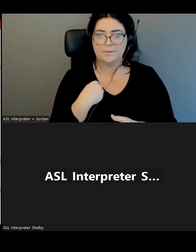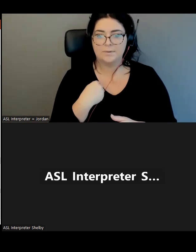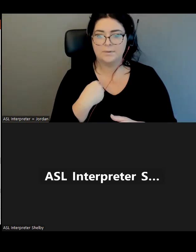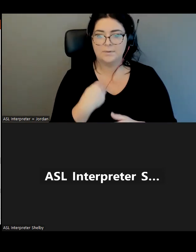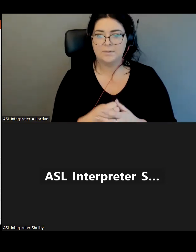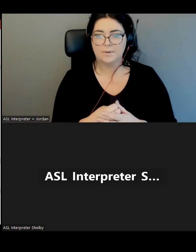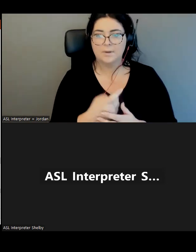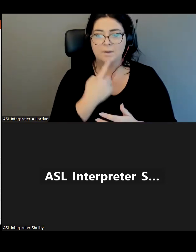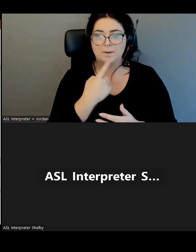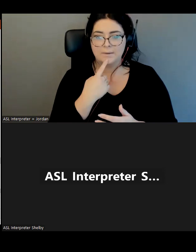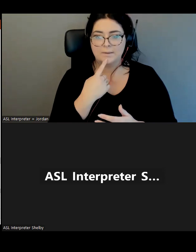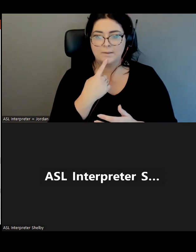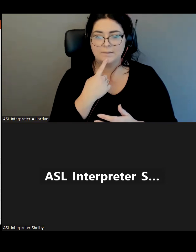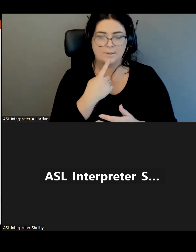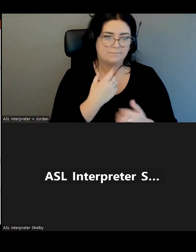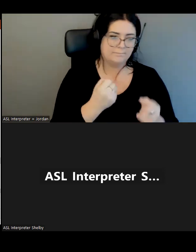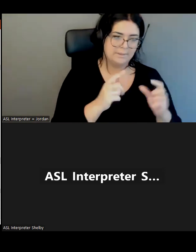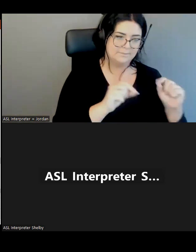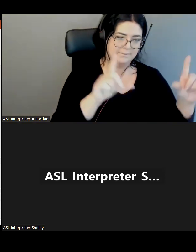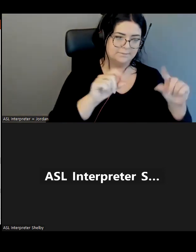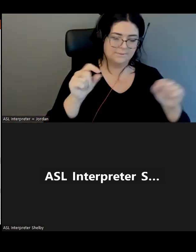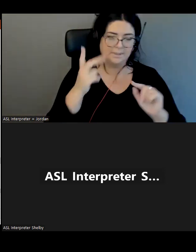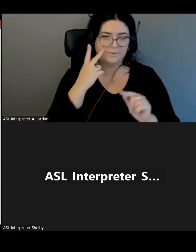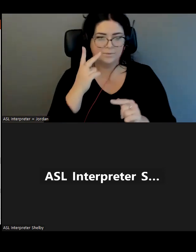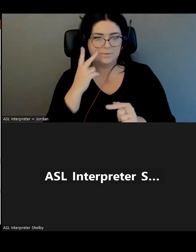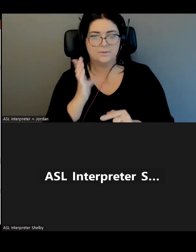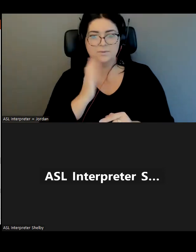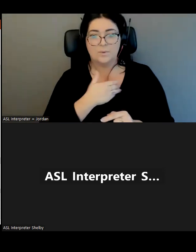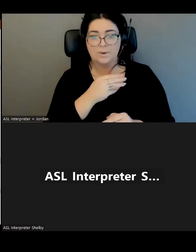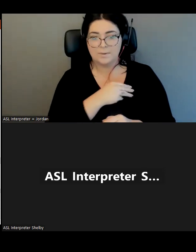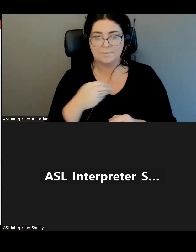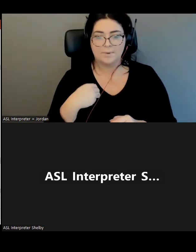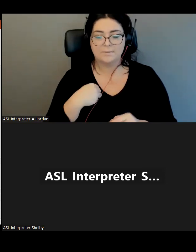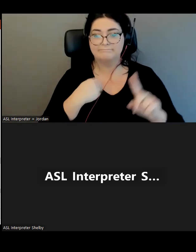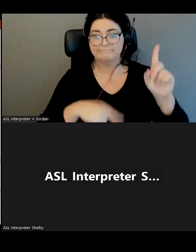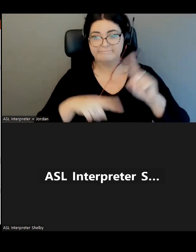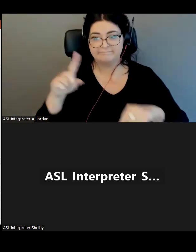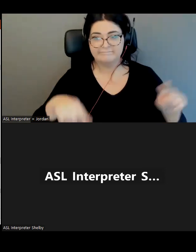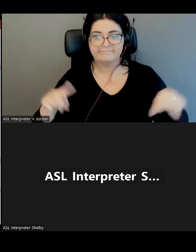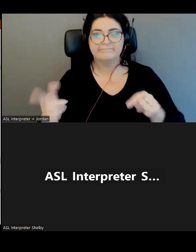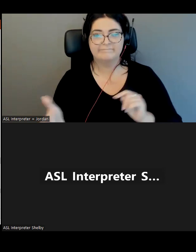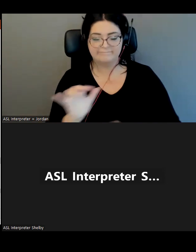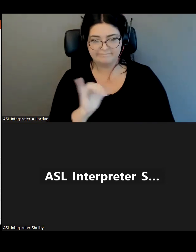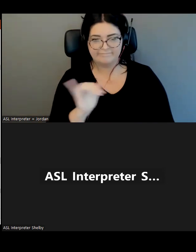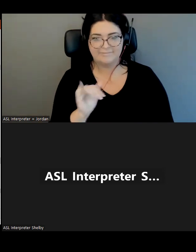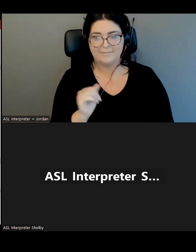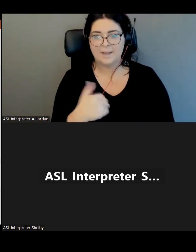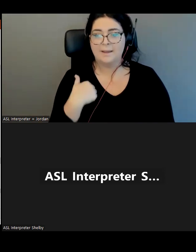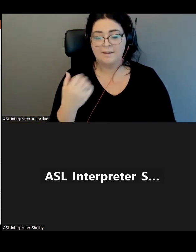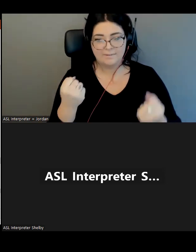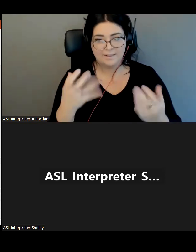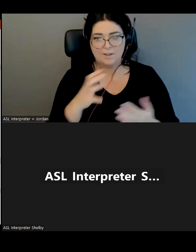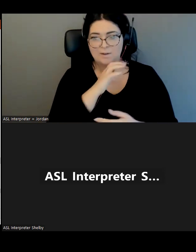this throughout the number of slides as well. Our membership is very diverse, and we do have a lot of